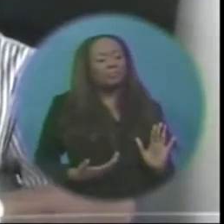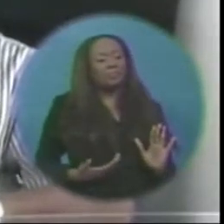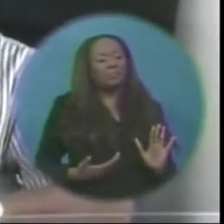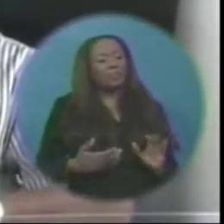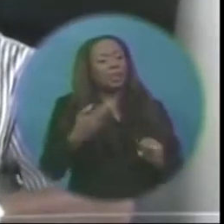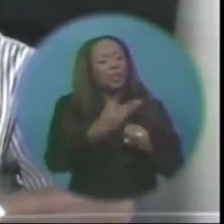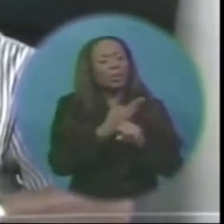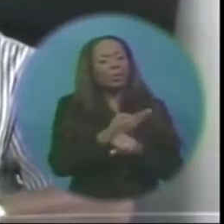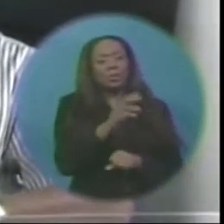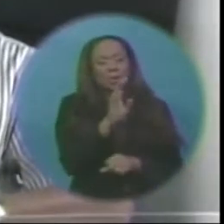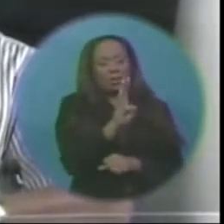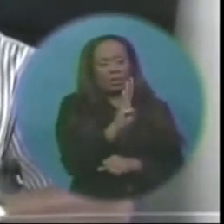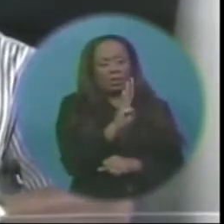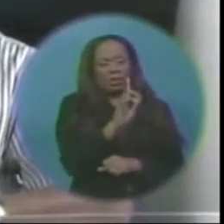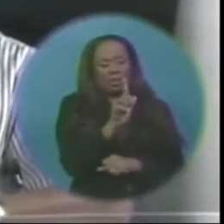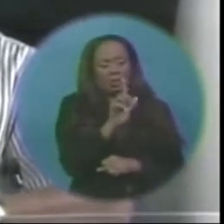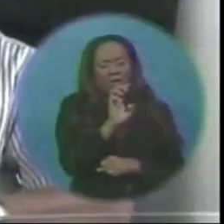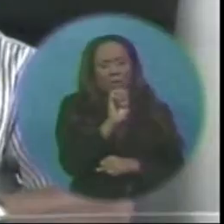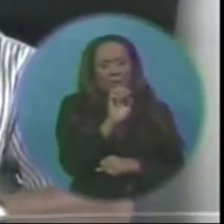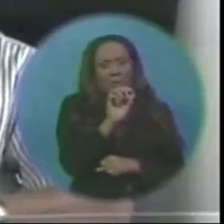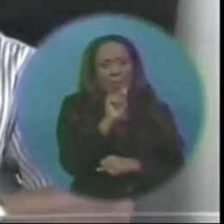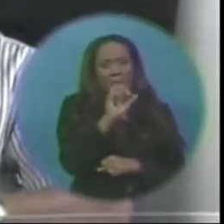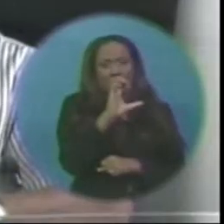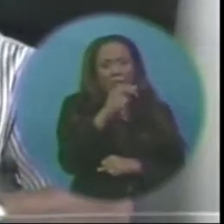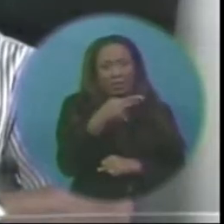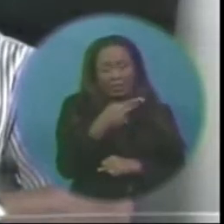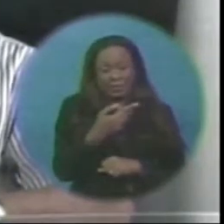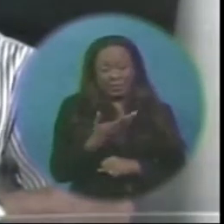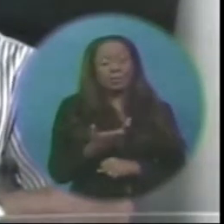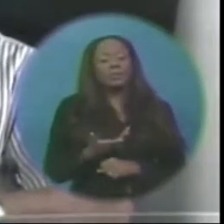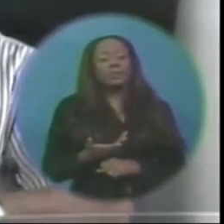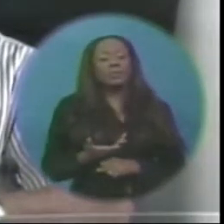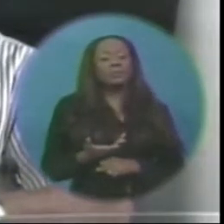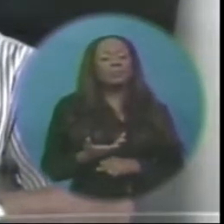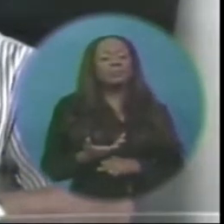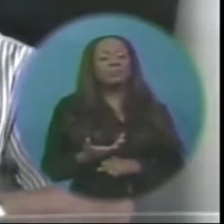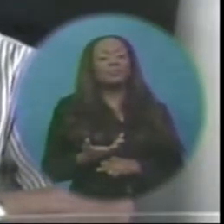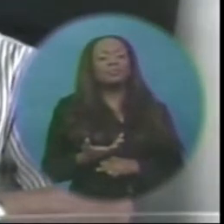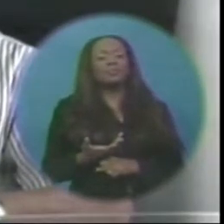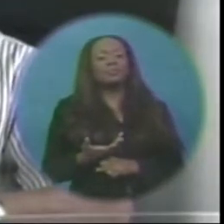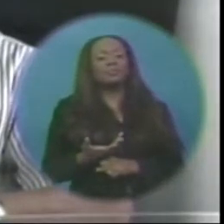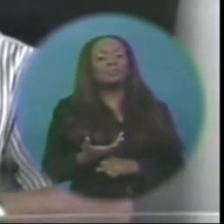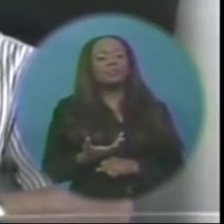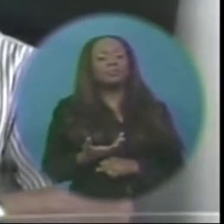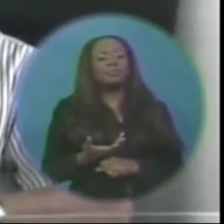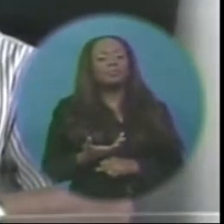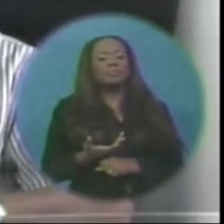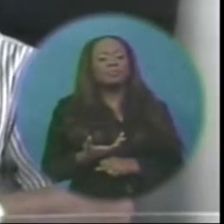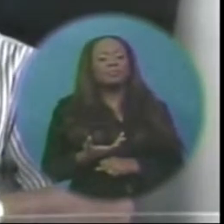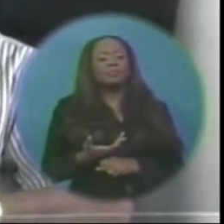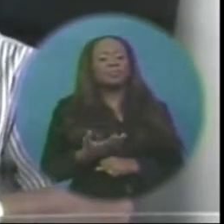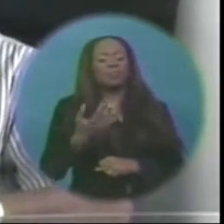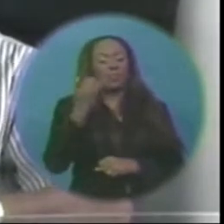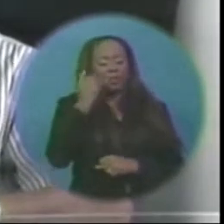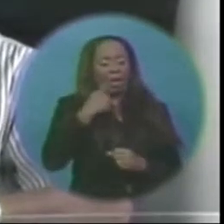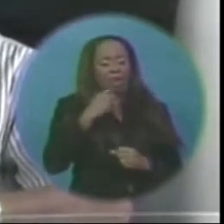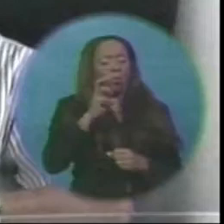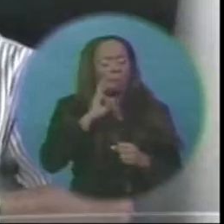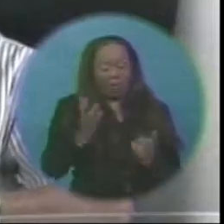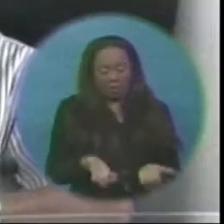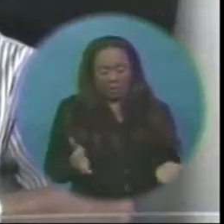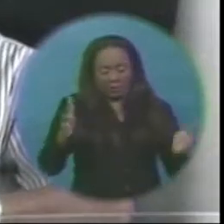bleach, adding just a tablespoon of bleach to a gallon of water is